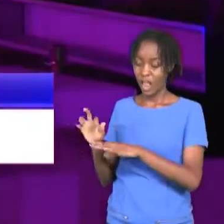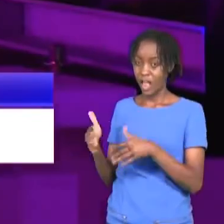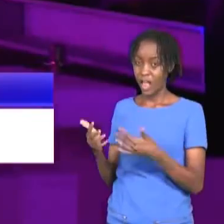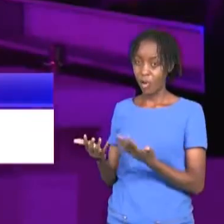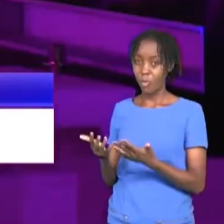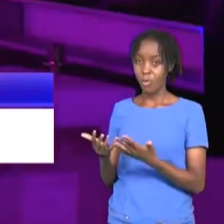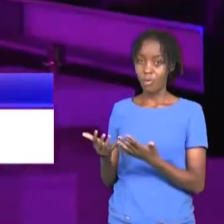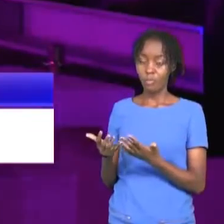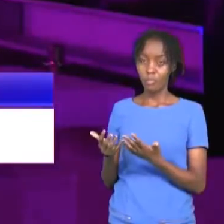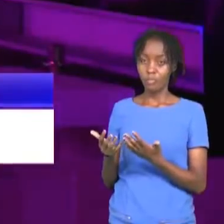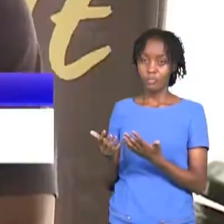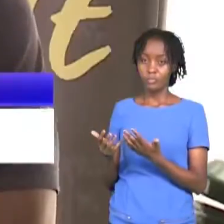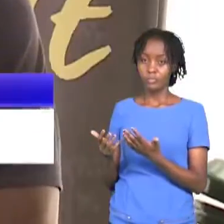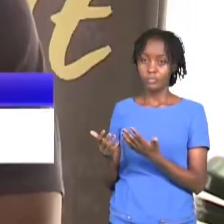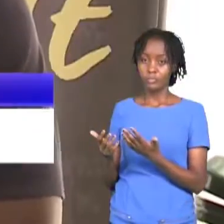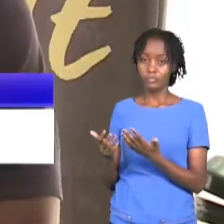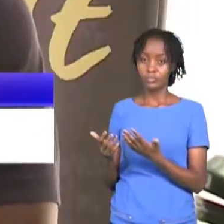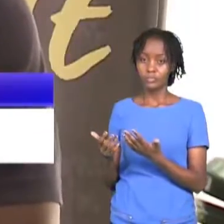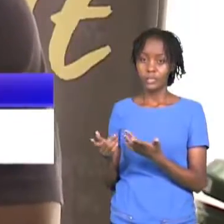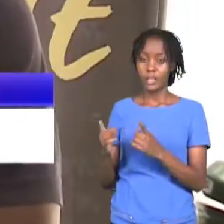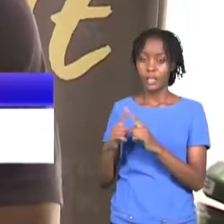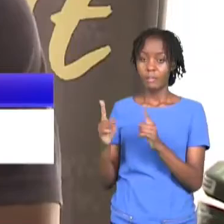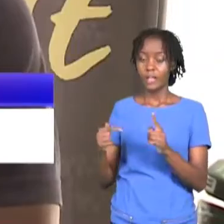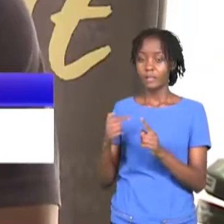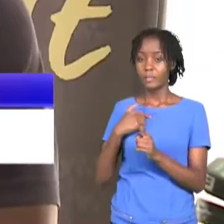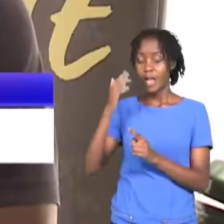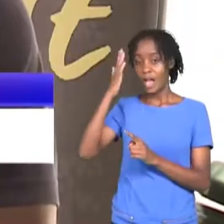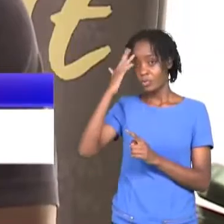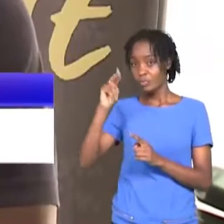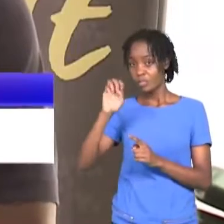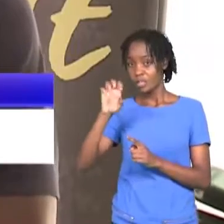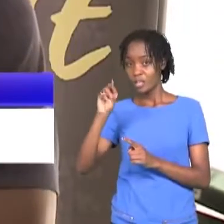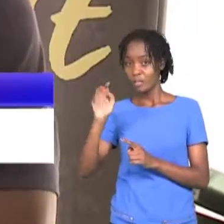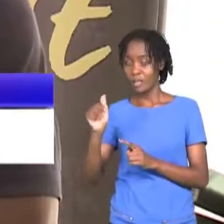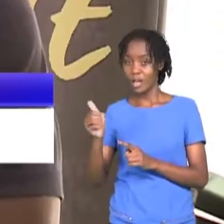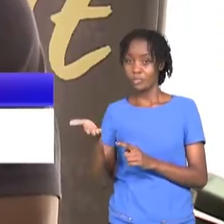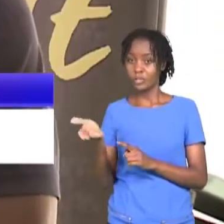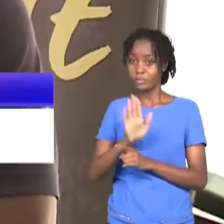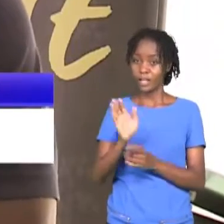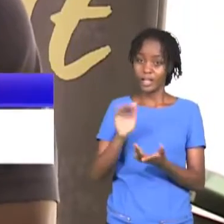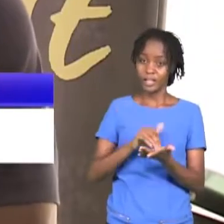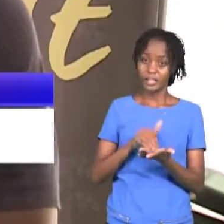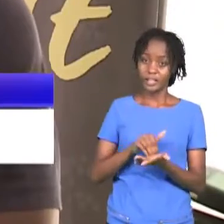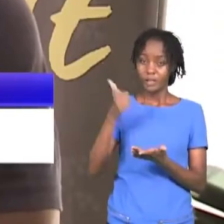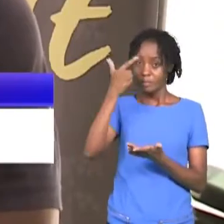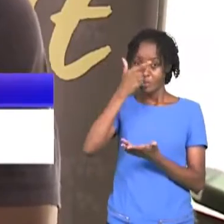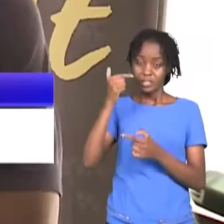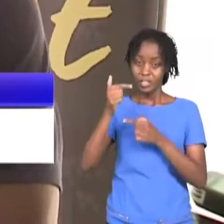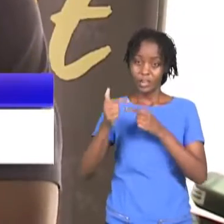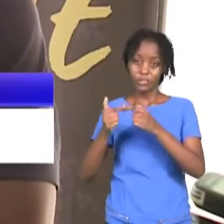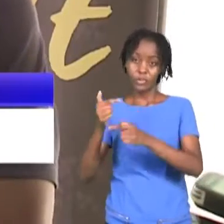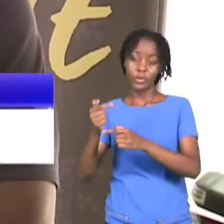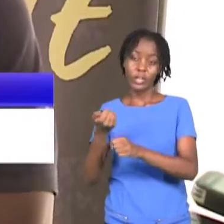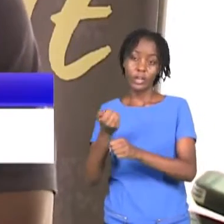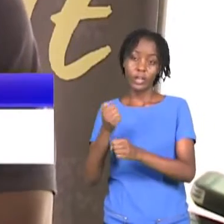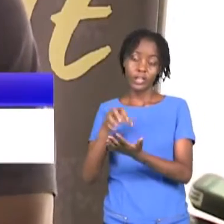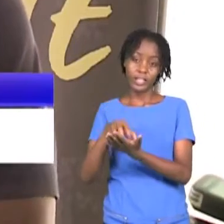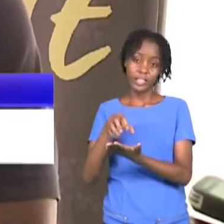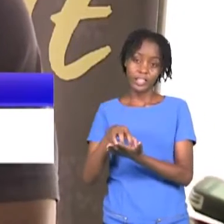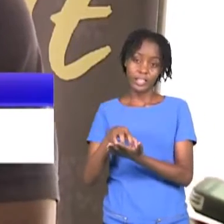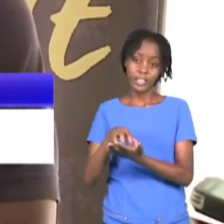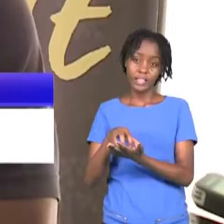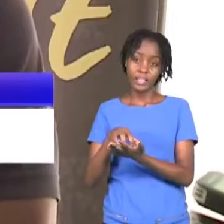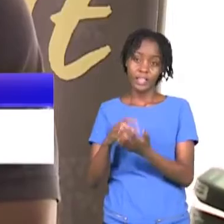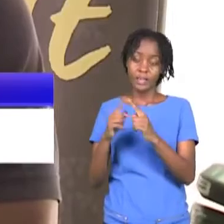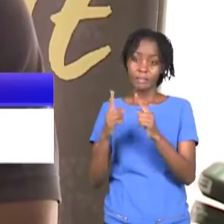to come back, which I'm sure they will at some point, because this is an ongoing case. But like I said, Big Club is